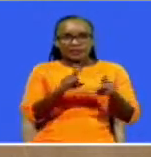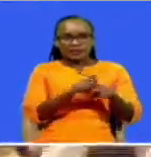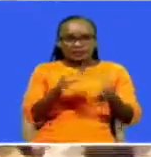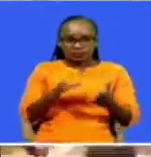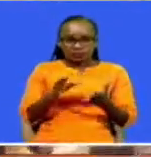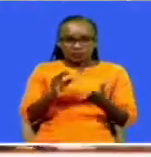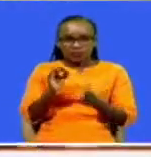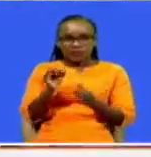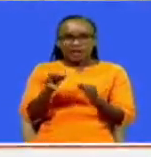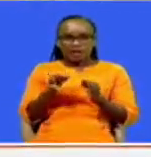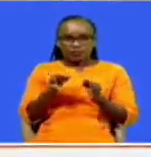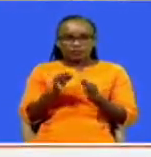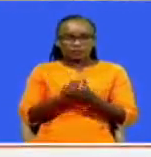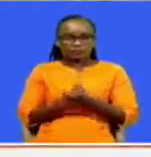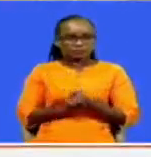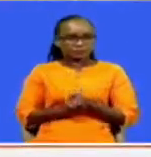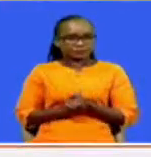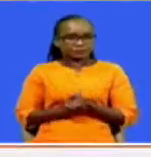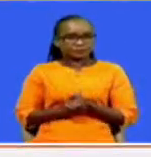governments.